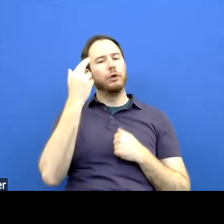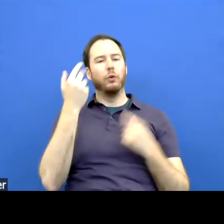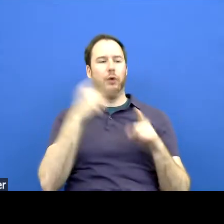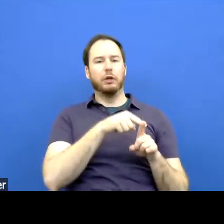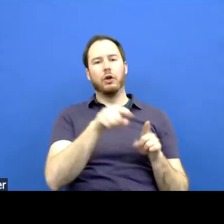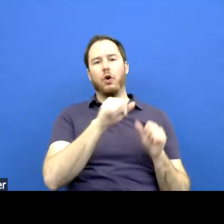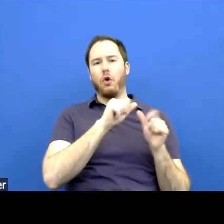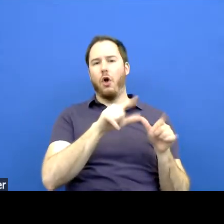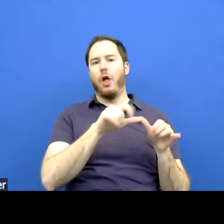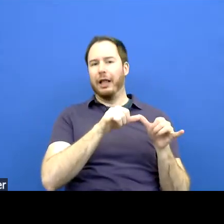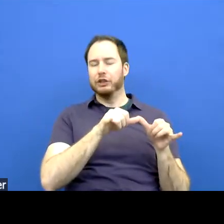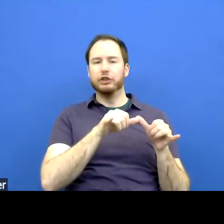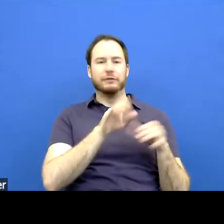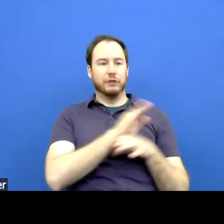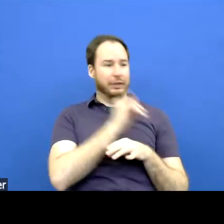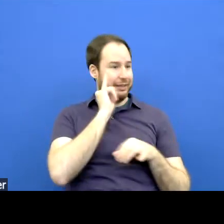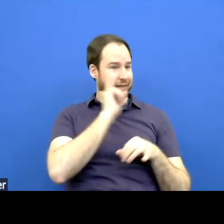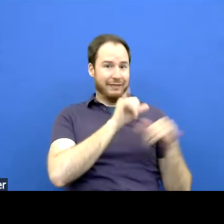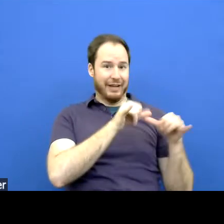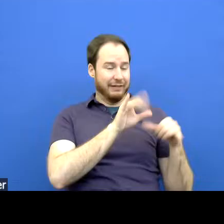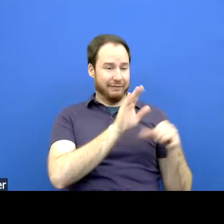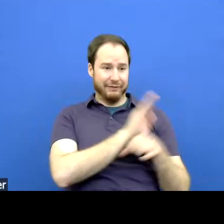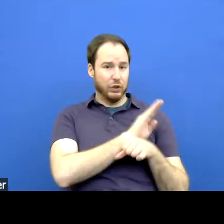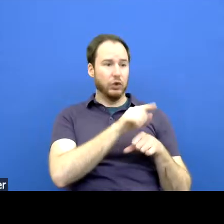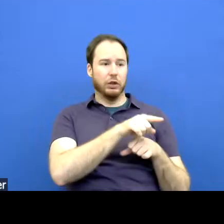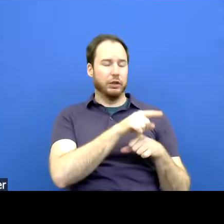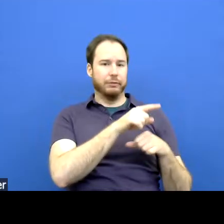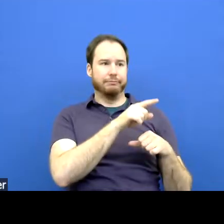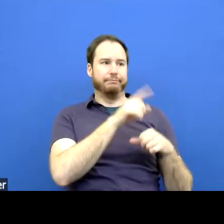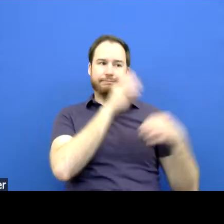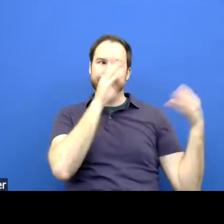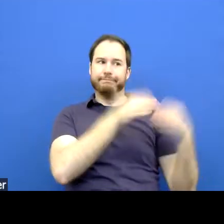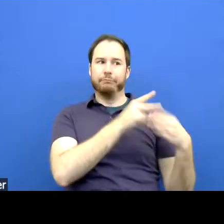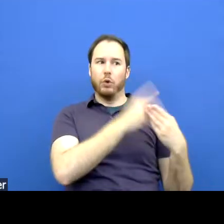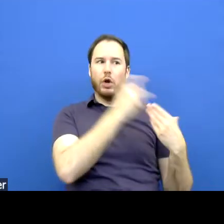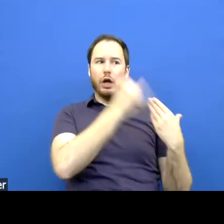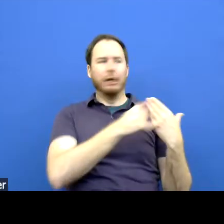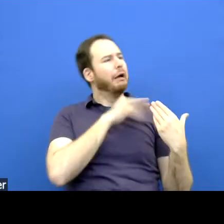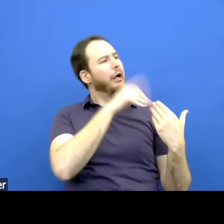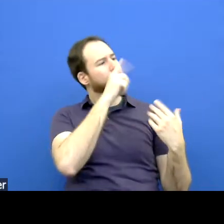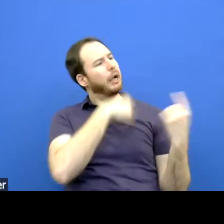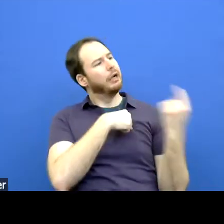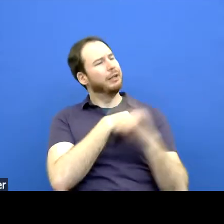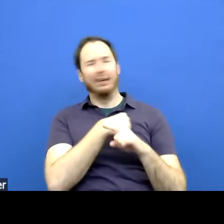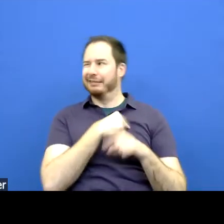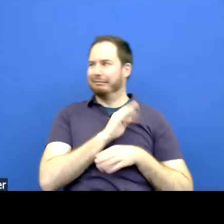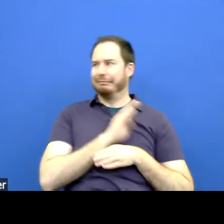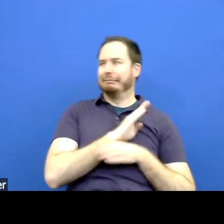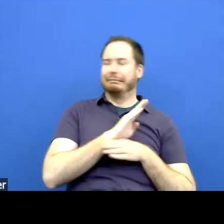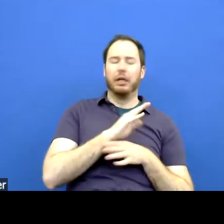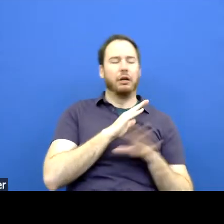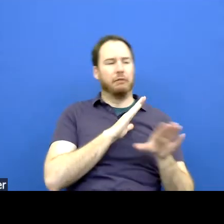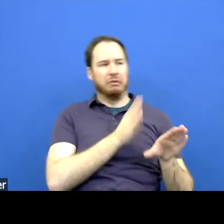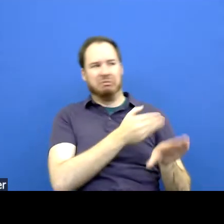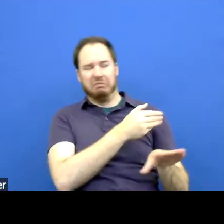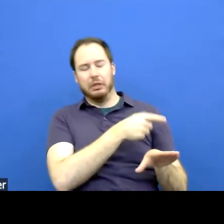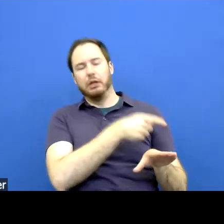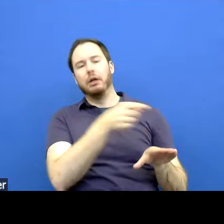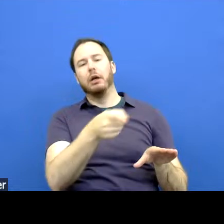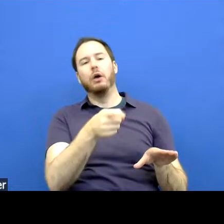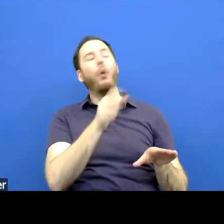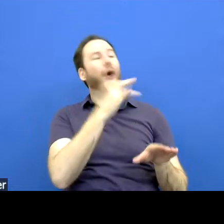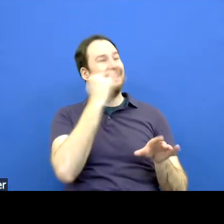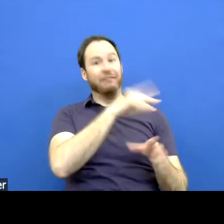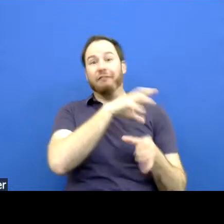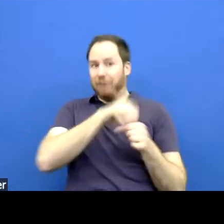are engineering firms, if that engineering firm is working on a project, obviously you don't want one of their people to be the inspectors. One of our inspectors is